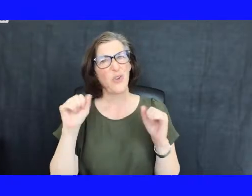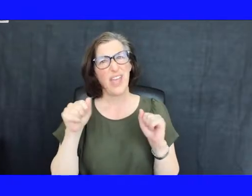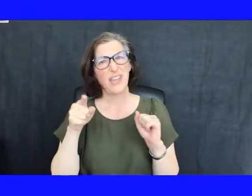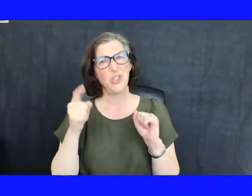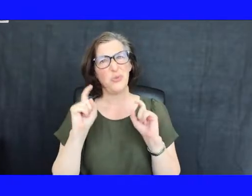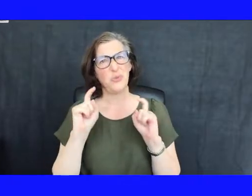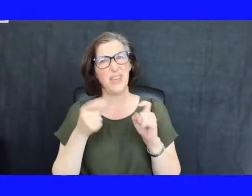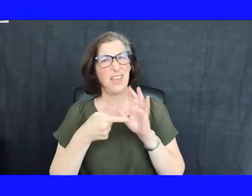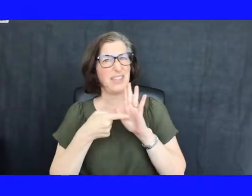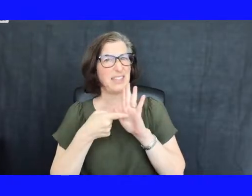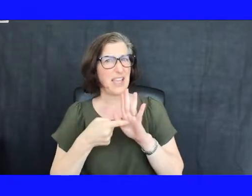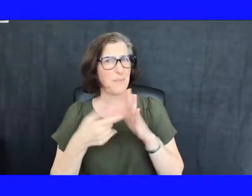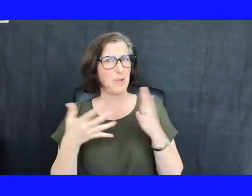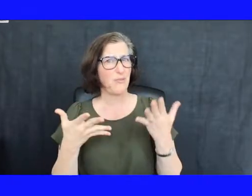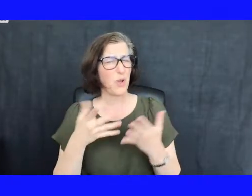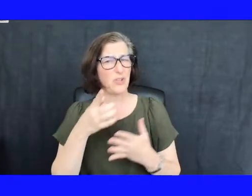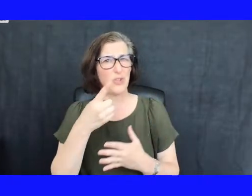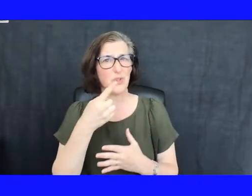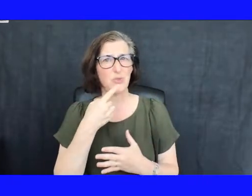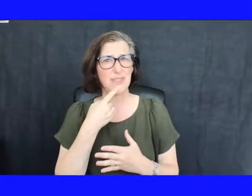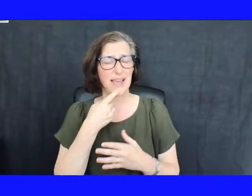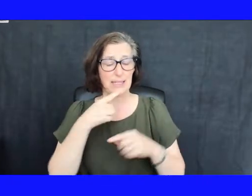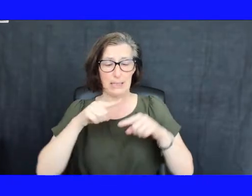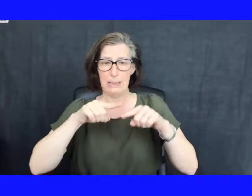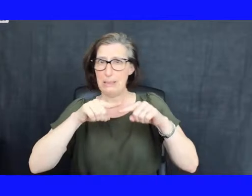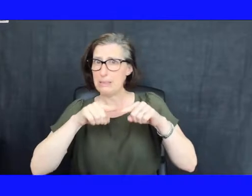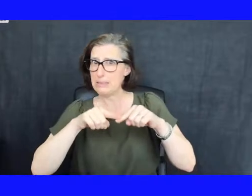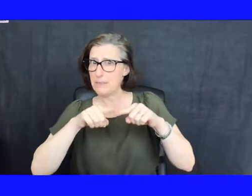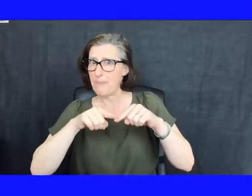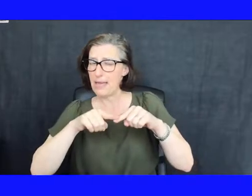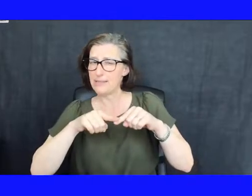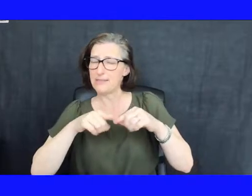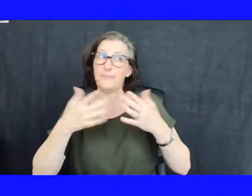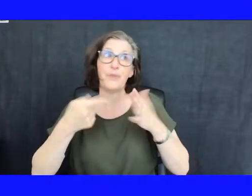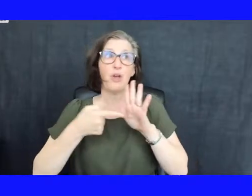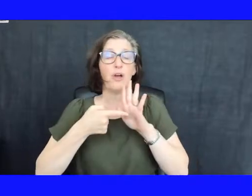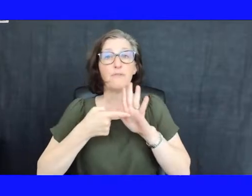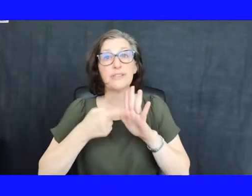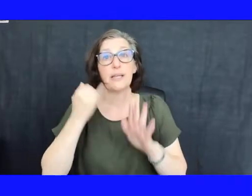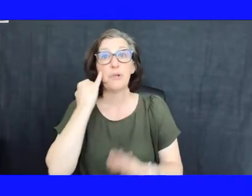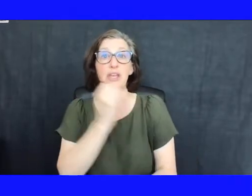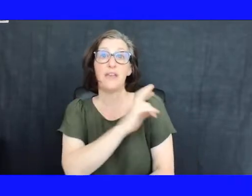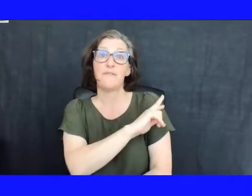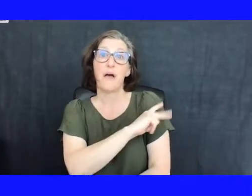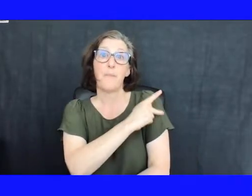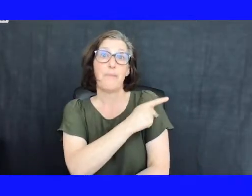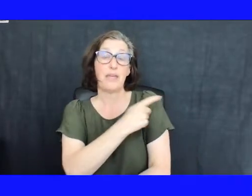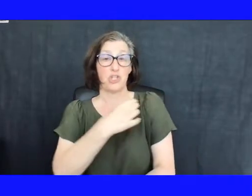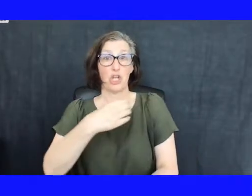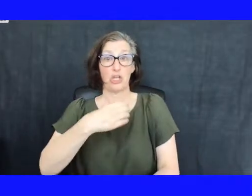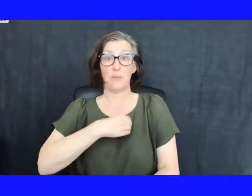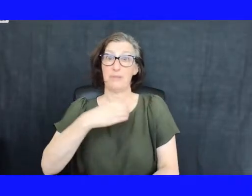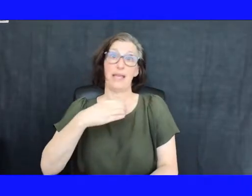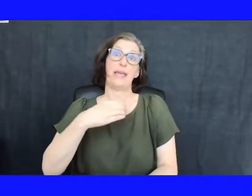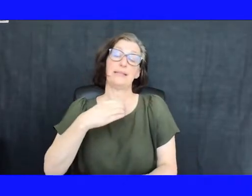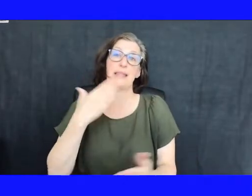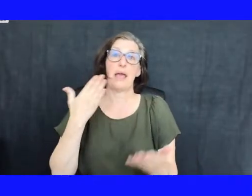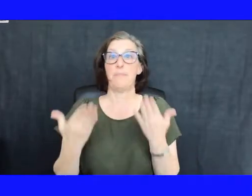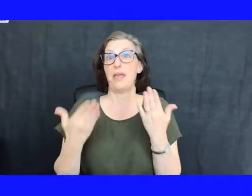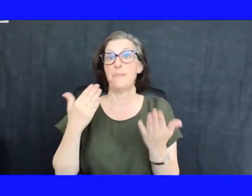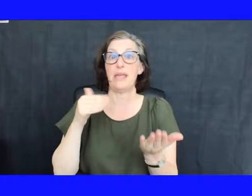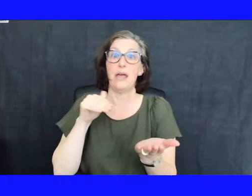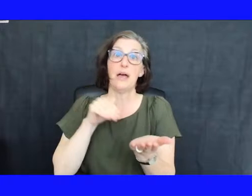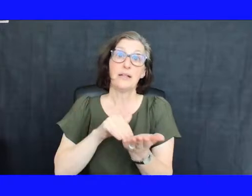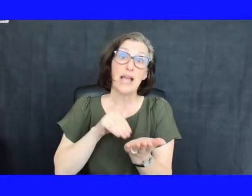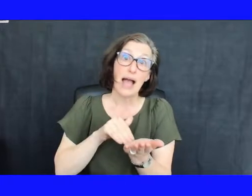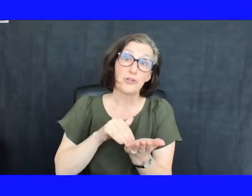Initially, some complaints or grievances come in through patient relations. Some allegations come into us through the IG's